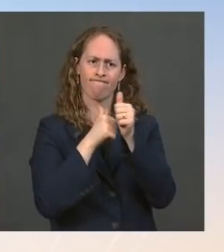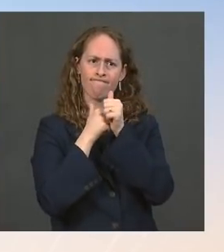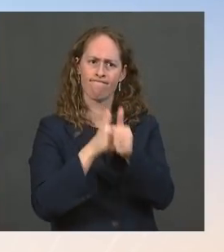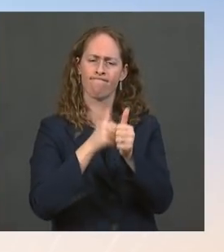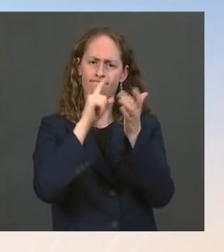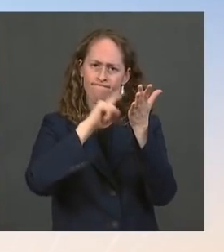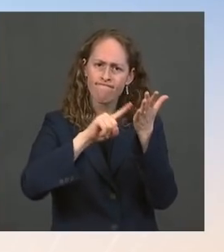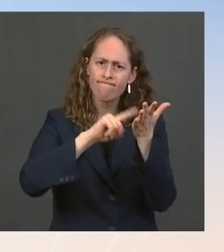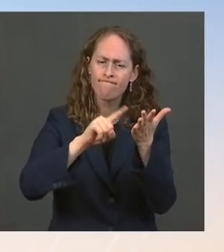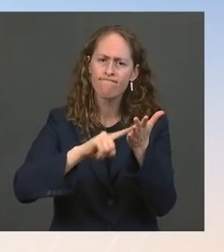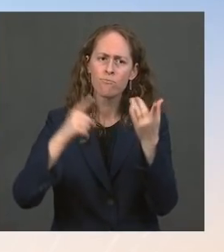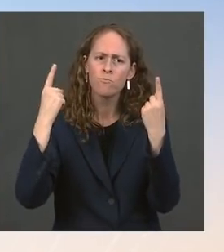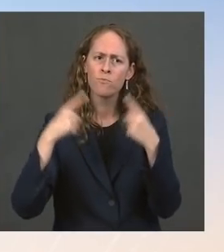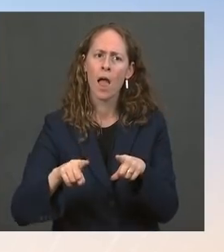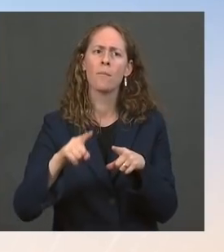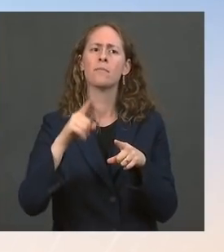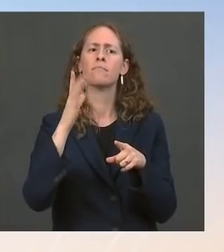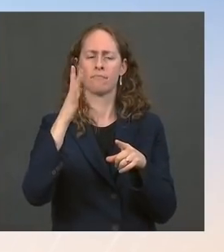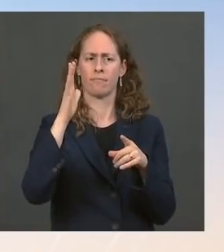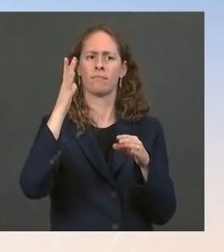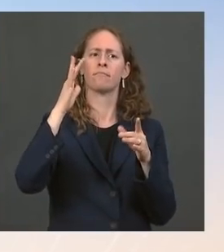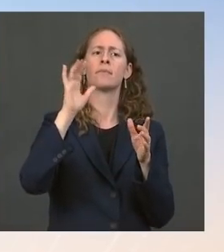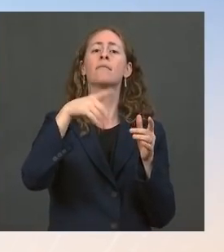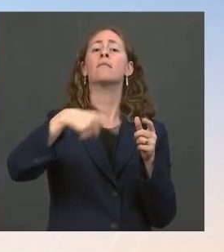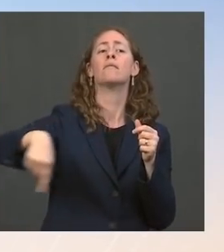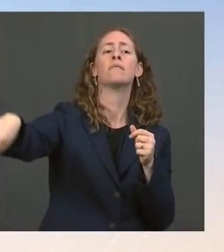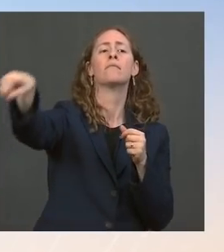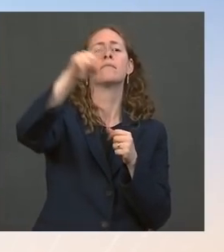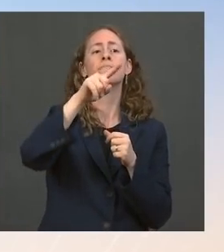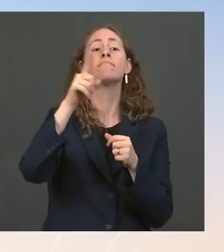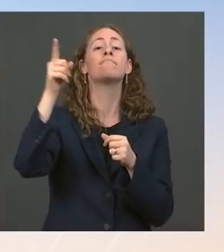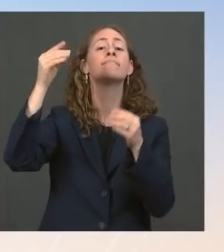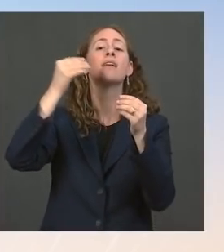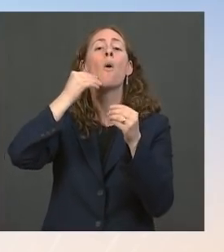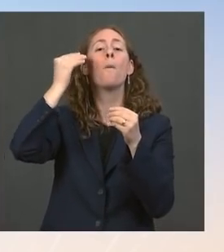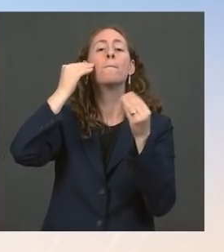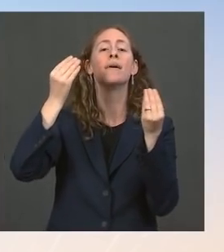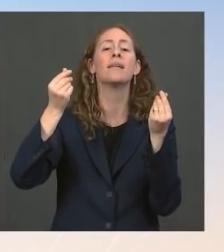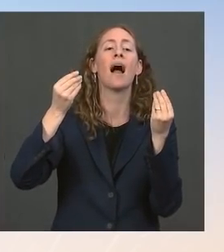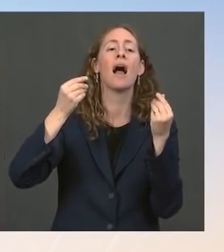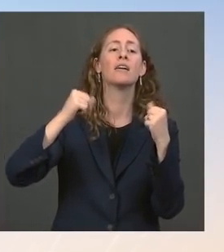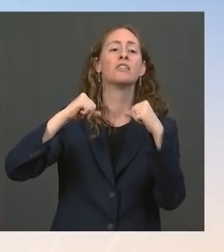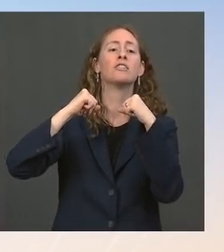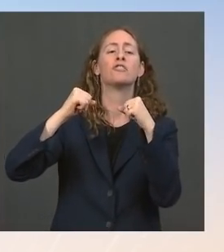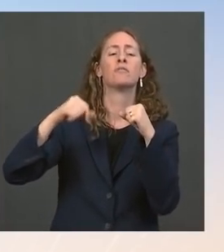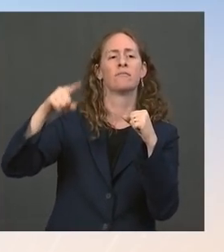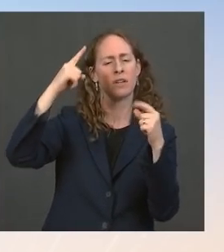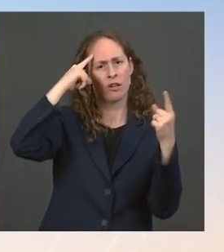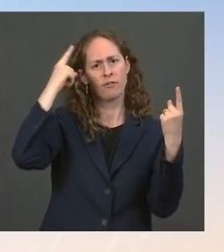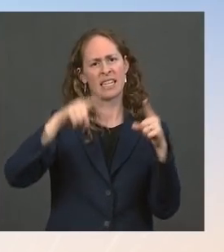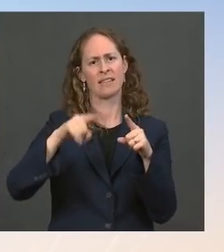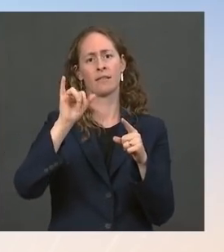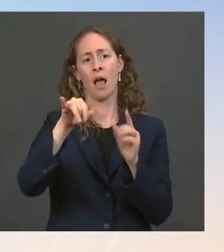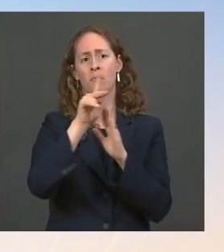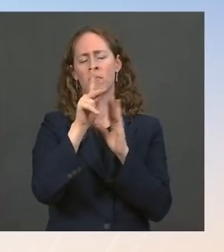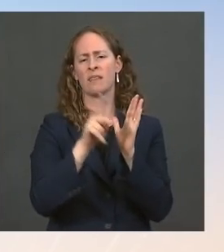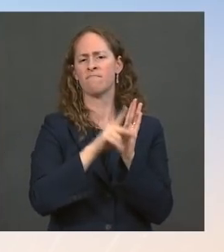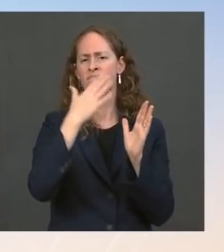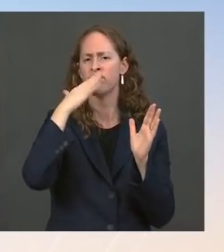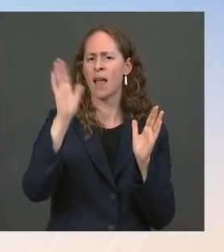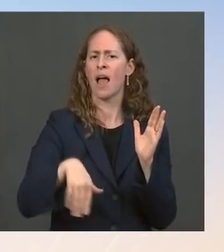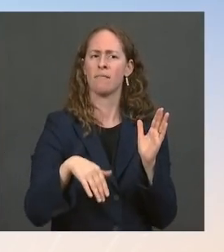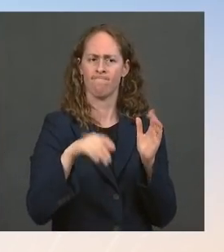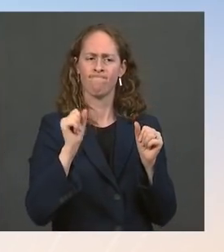of a policy that the Secretary of Homeland Security felt was problematic. There has also been a view that we were handling our